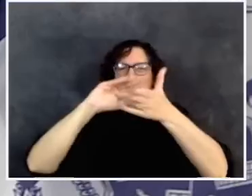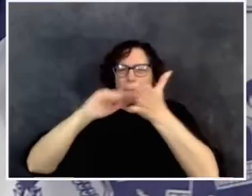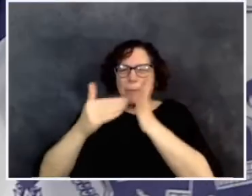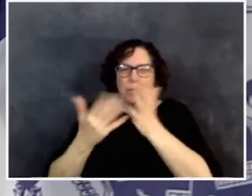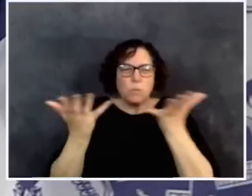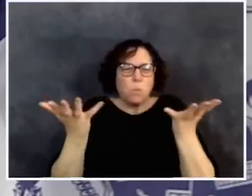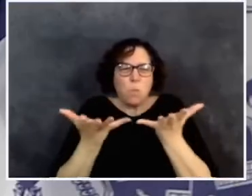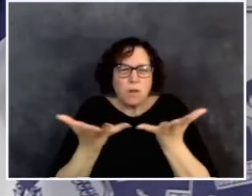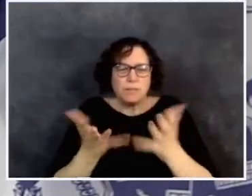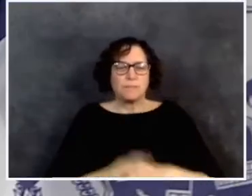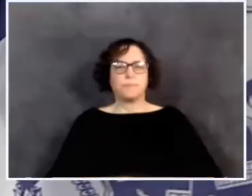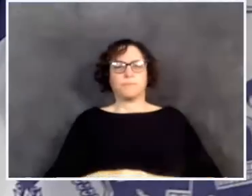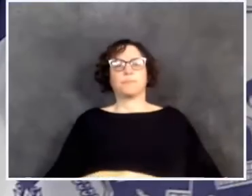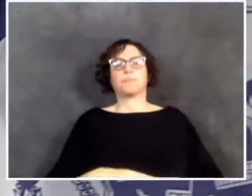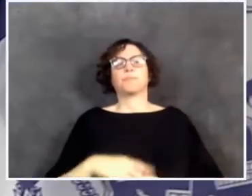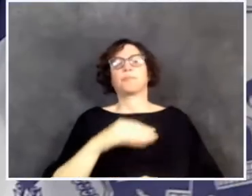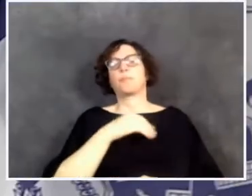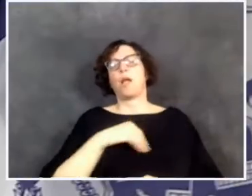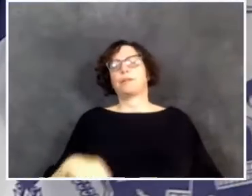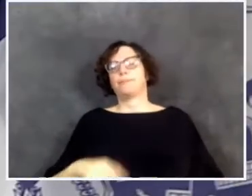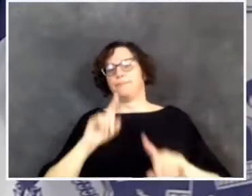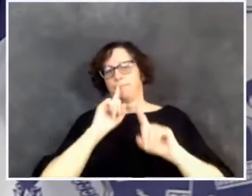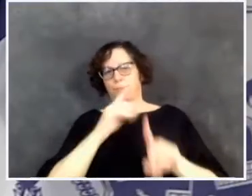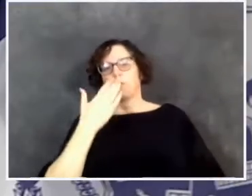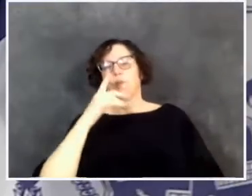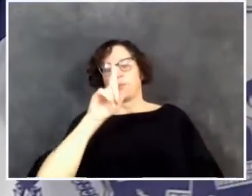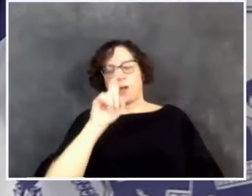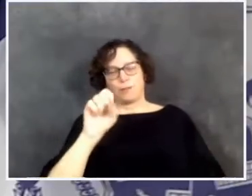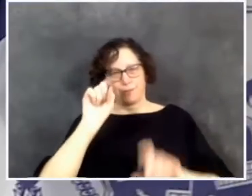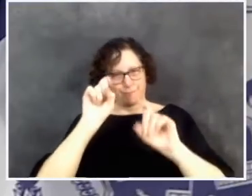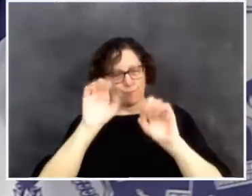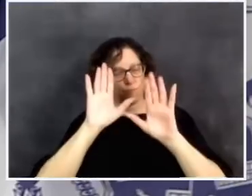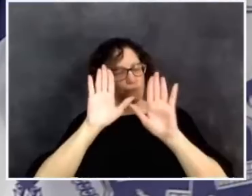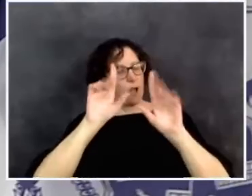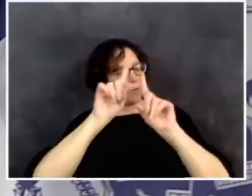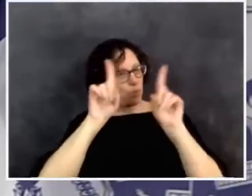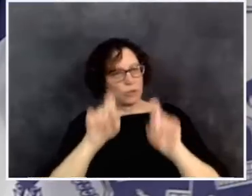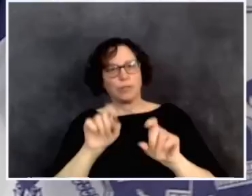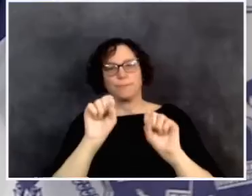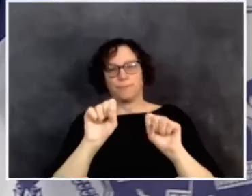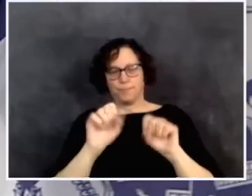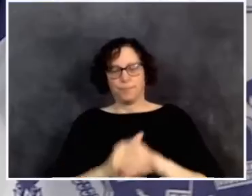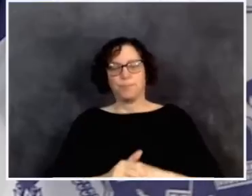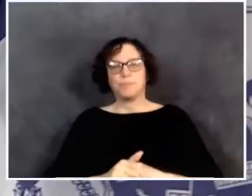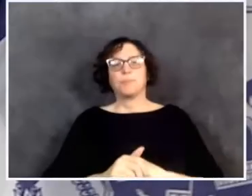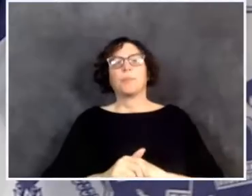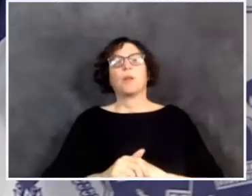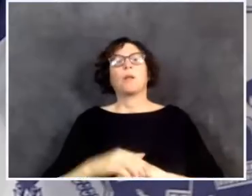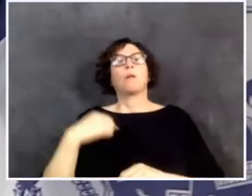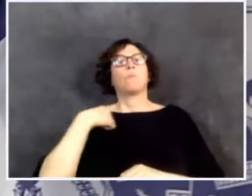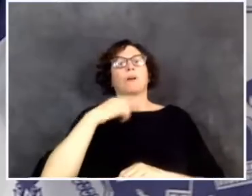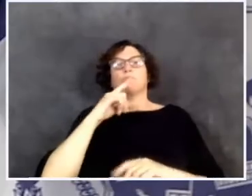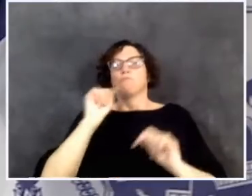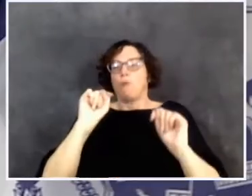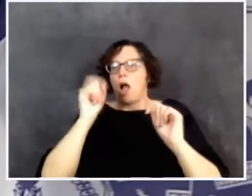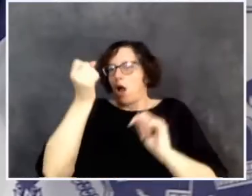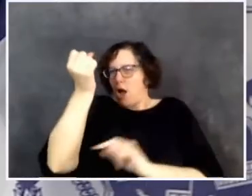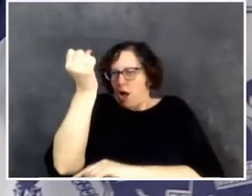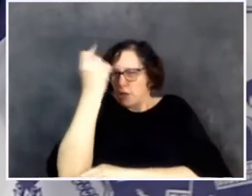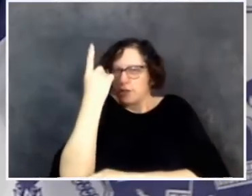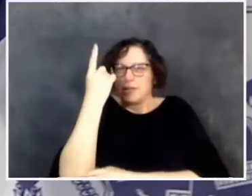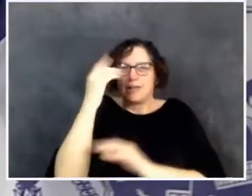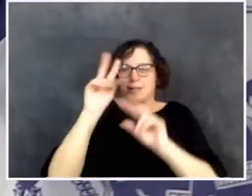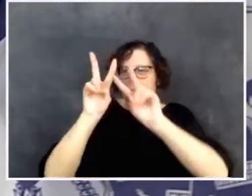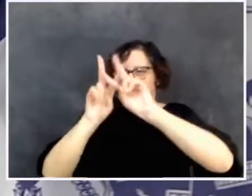fantastic question, because this is what we're all asking ourselves. Is it a plateau, which would be really bad in my